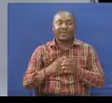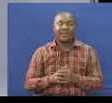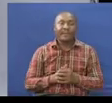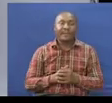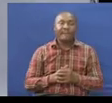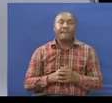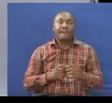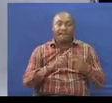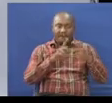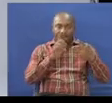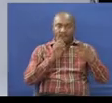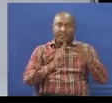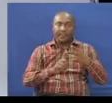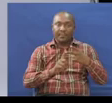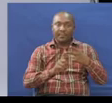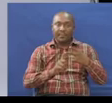Good. The second one.